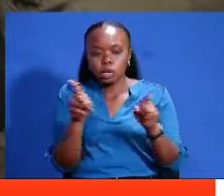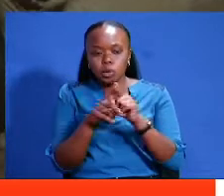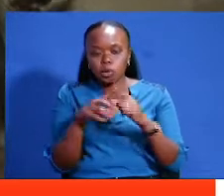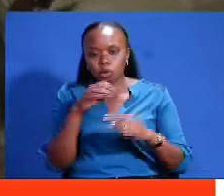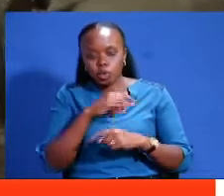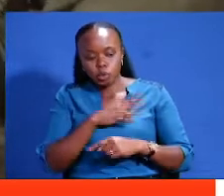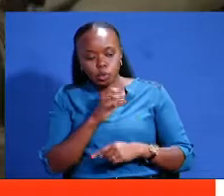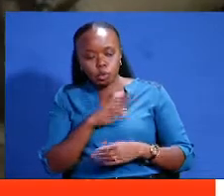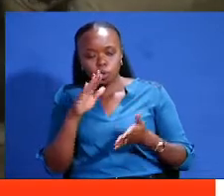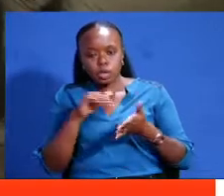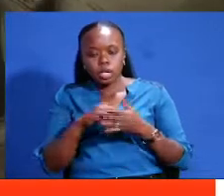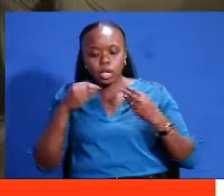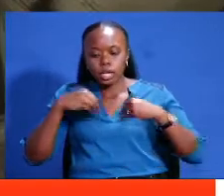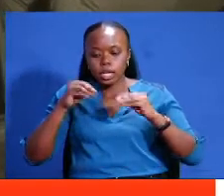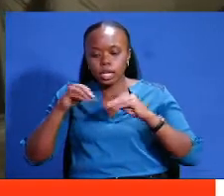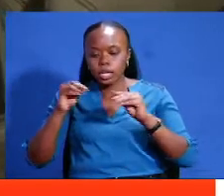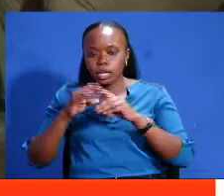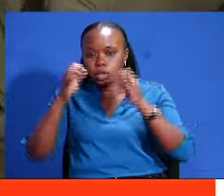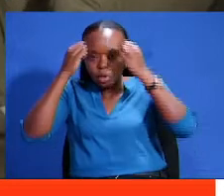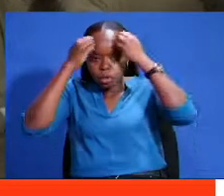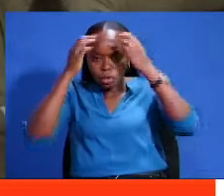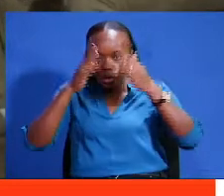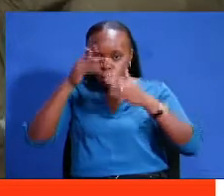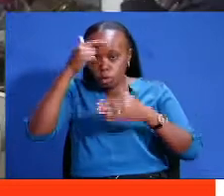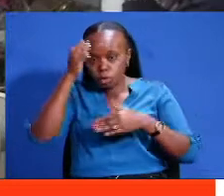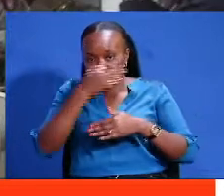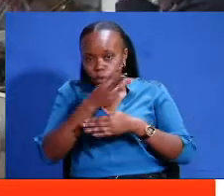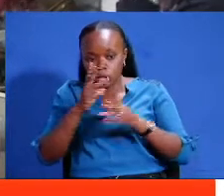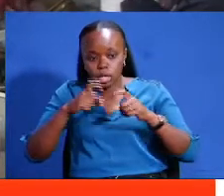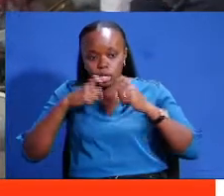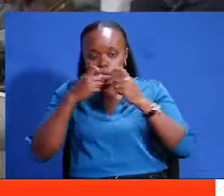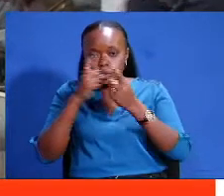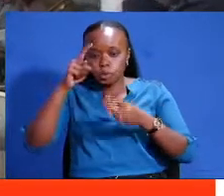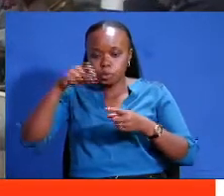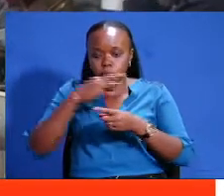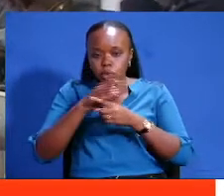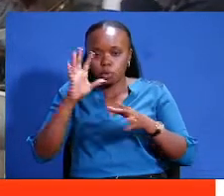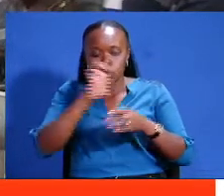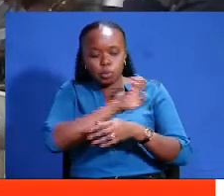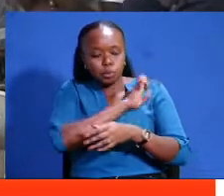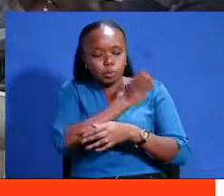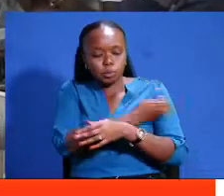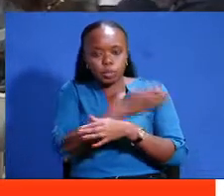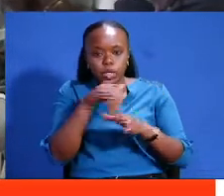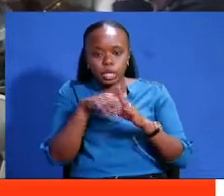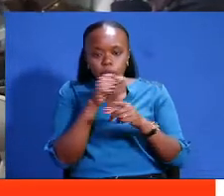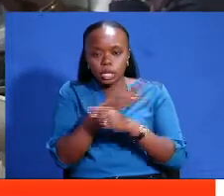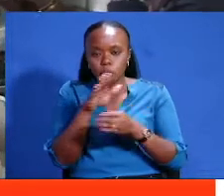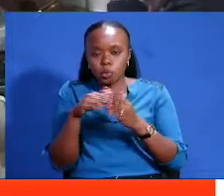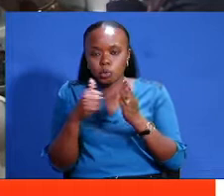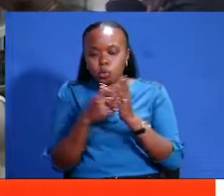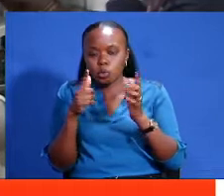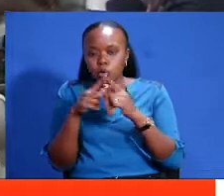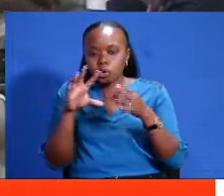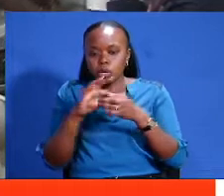expressed fears that terror cells targeted students because they offered the needed youthful energy and were easily